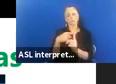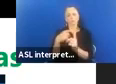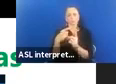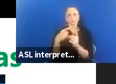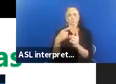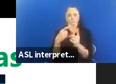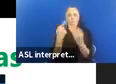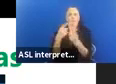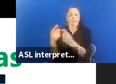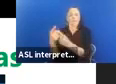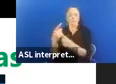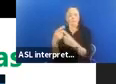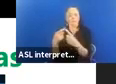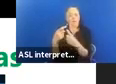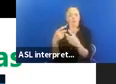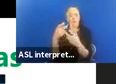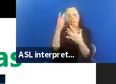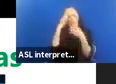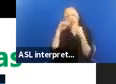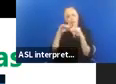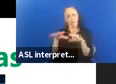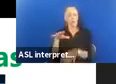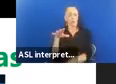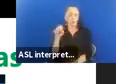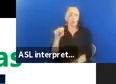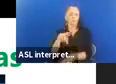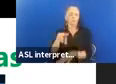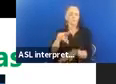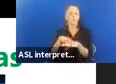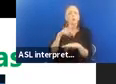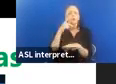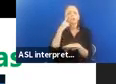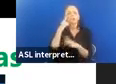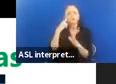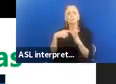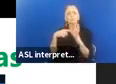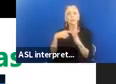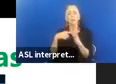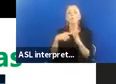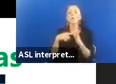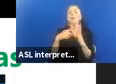pandemic that we do want to uplift, like all of the mutual aid that's been happening.